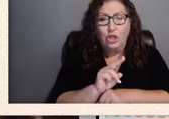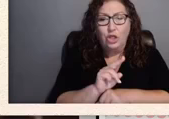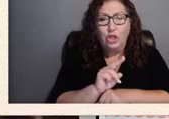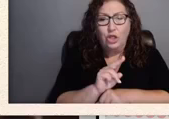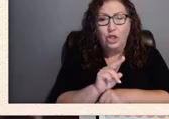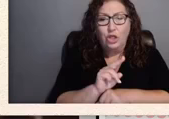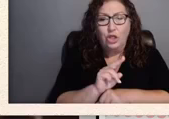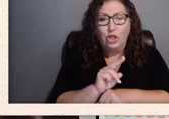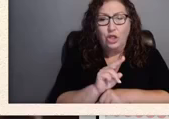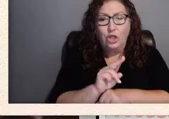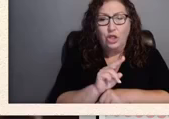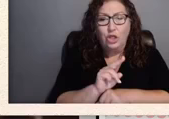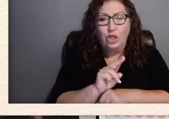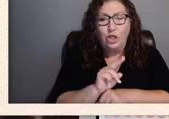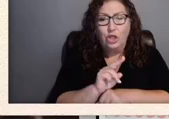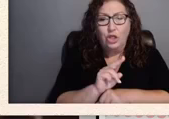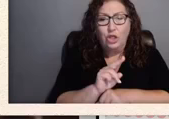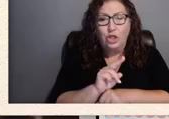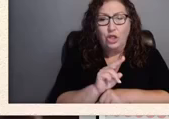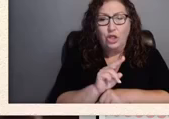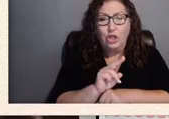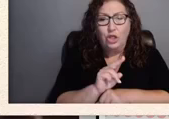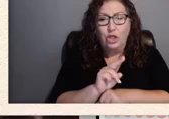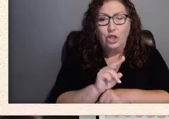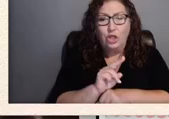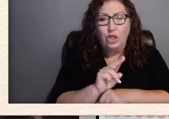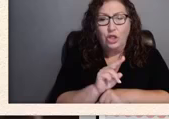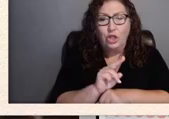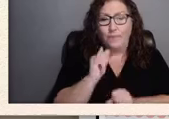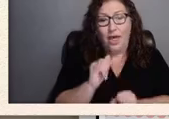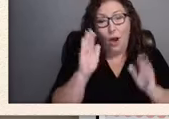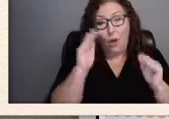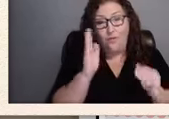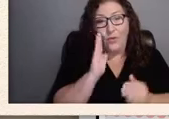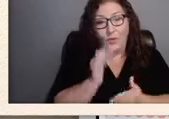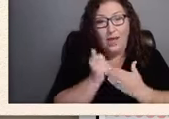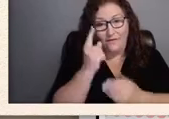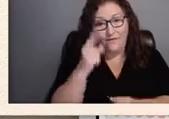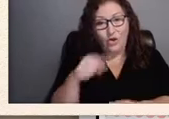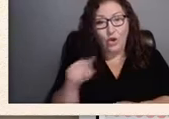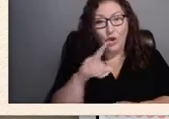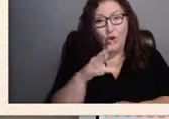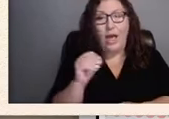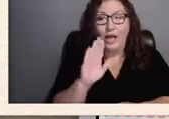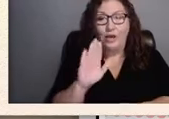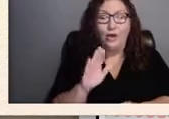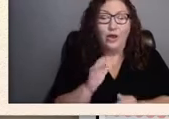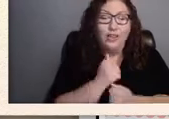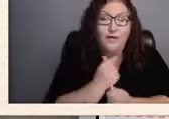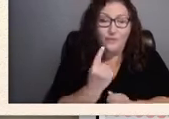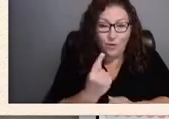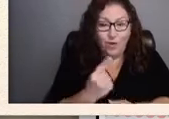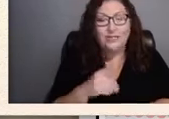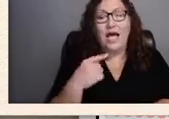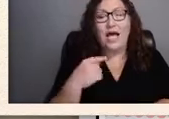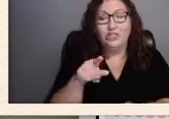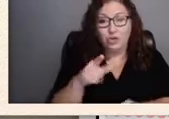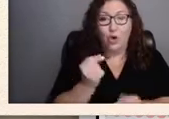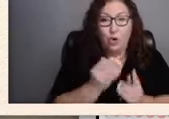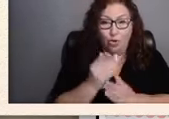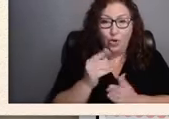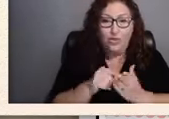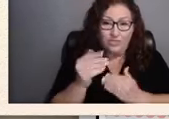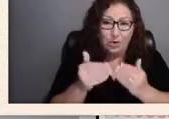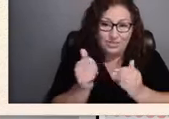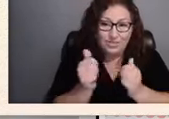And I've developed an acronym that will hopefully be helpful for you and a loved one as you navigate this process together. And we call